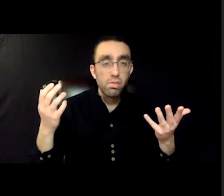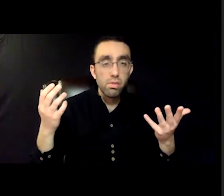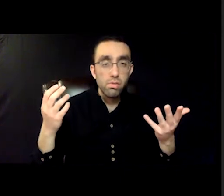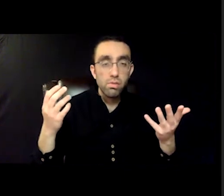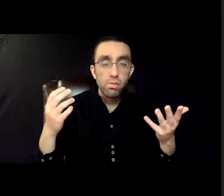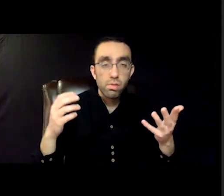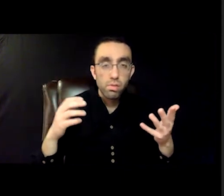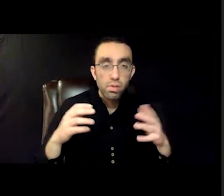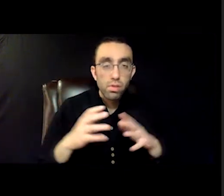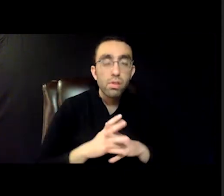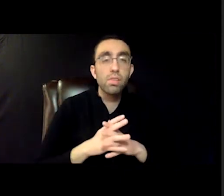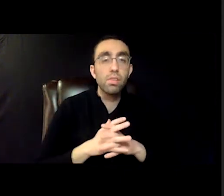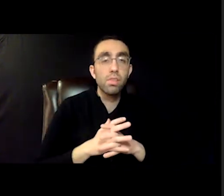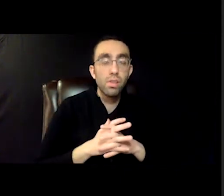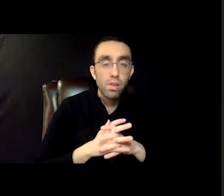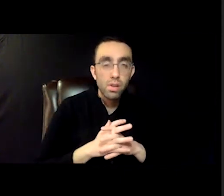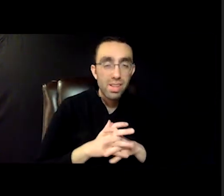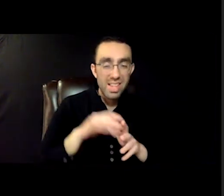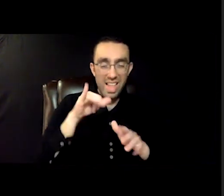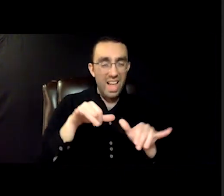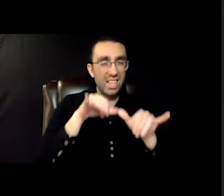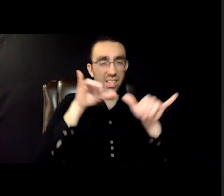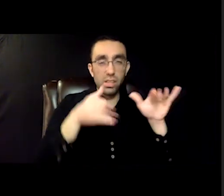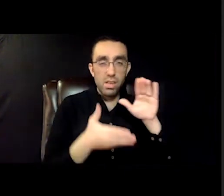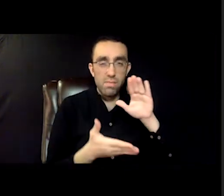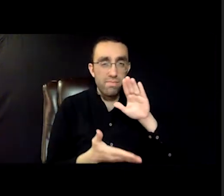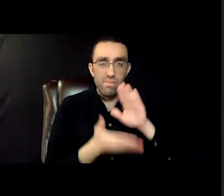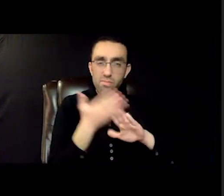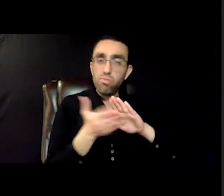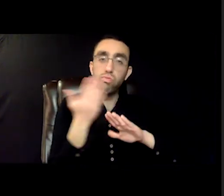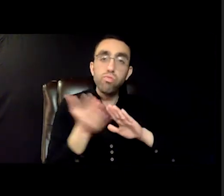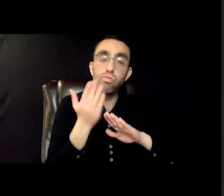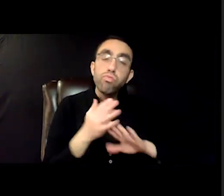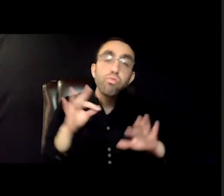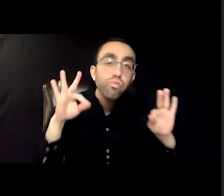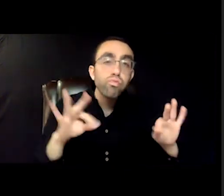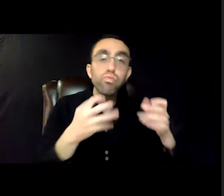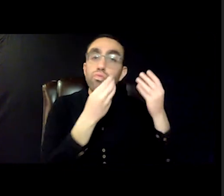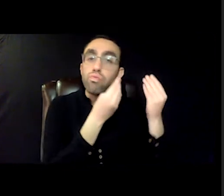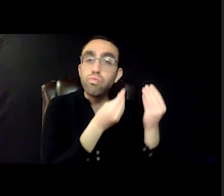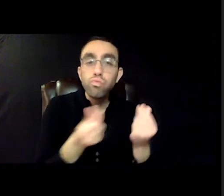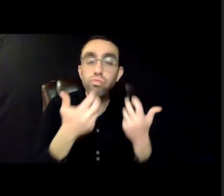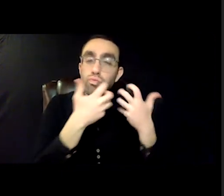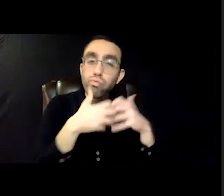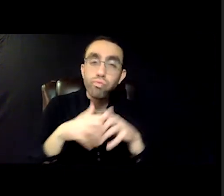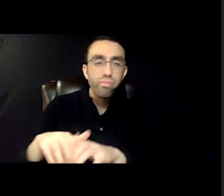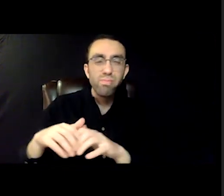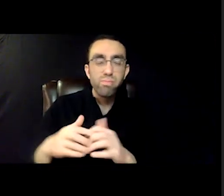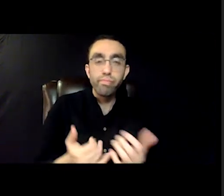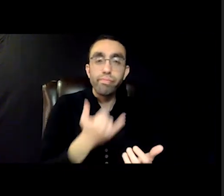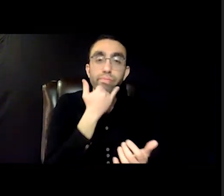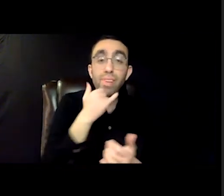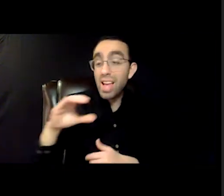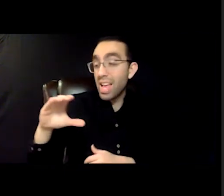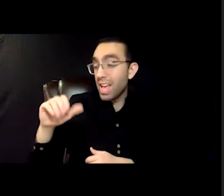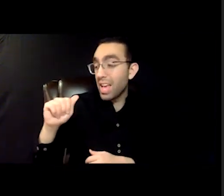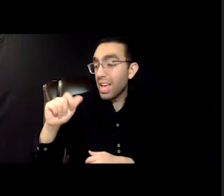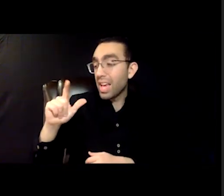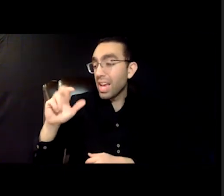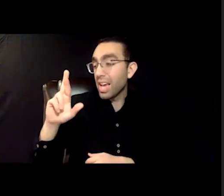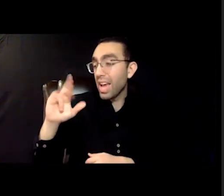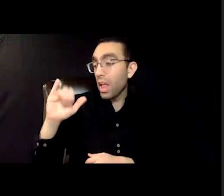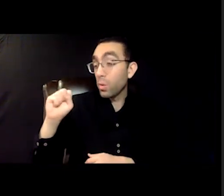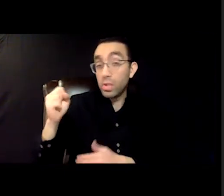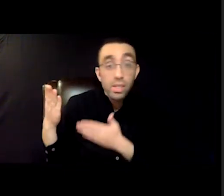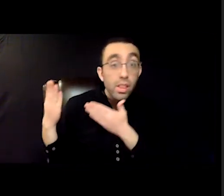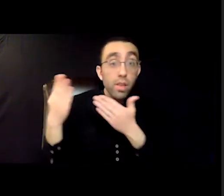livestock feed, right? These aren't efficient systems at all. And so when you actually look at this calories delivered, India's out